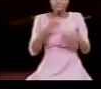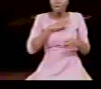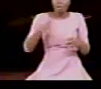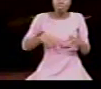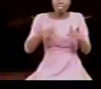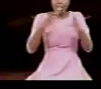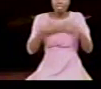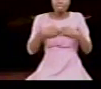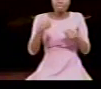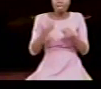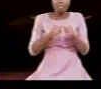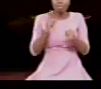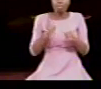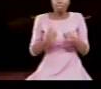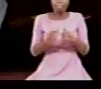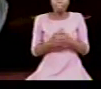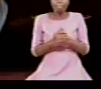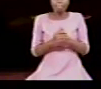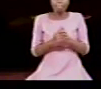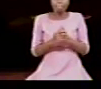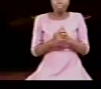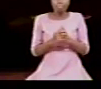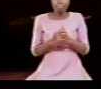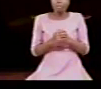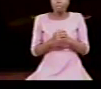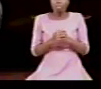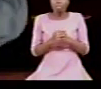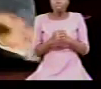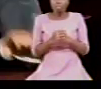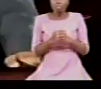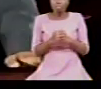everyone, Nicodemus, whoever that comes.